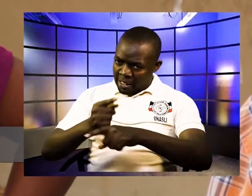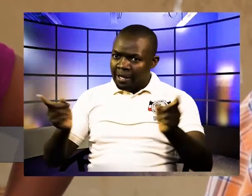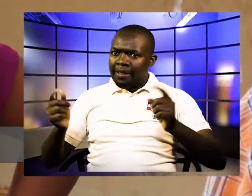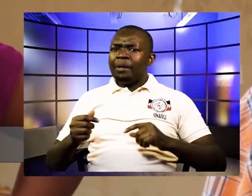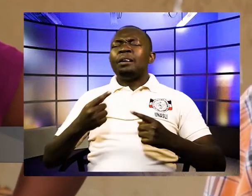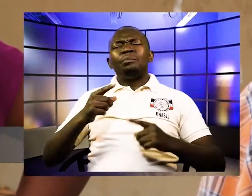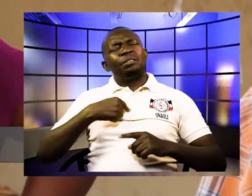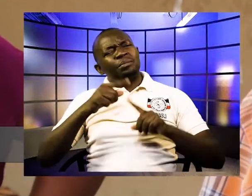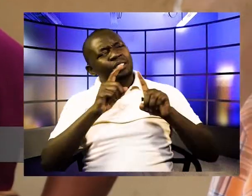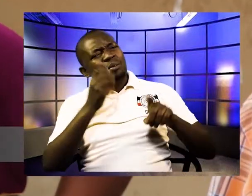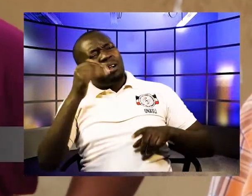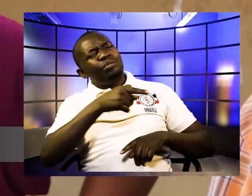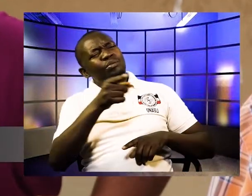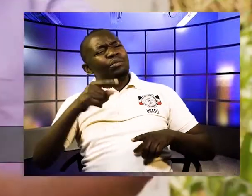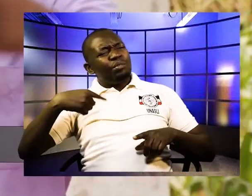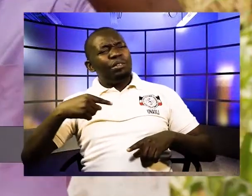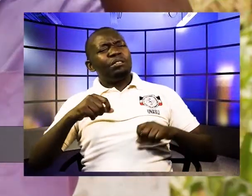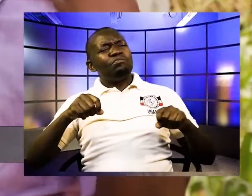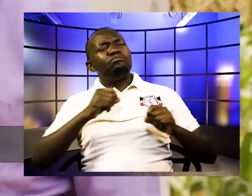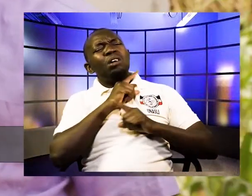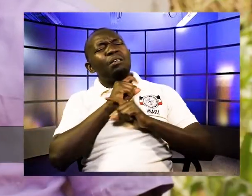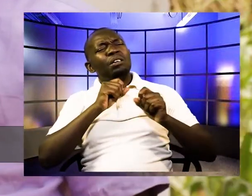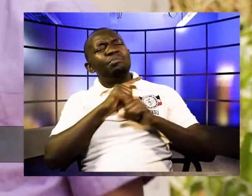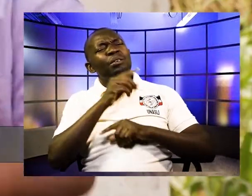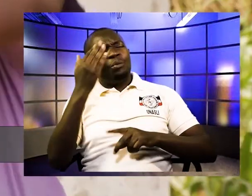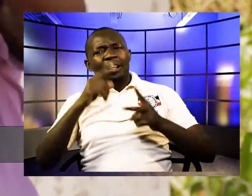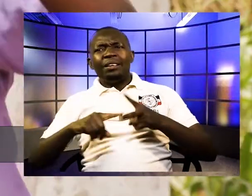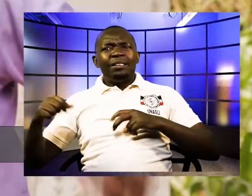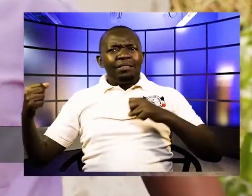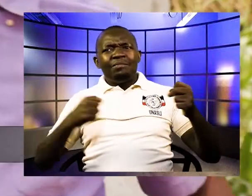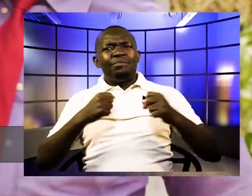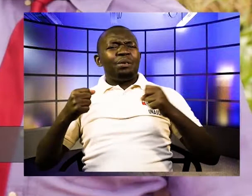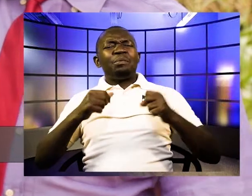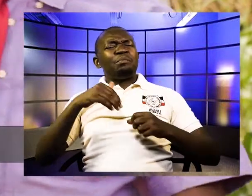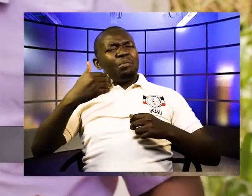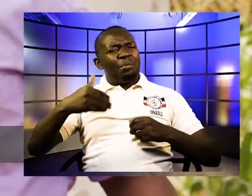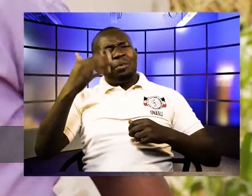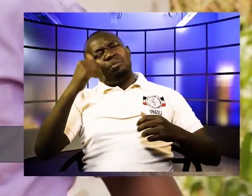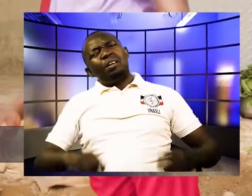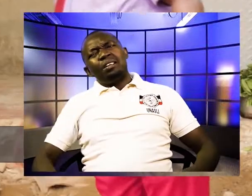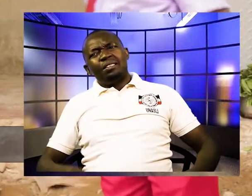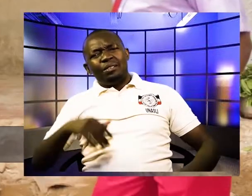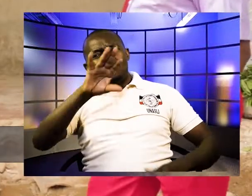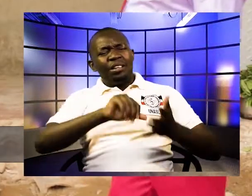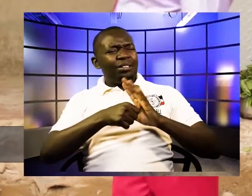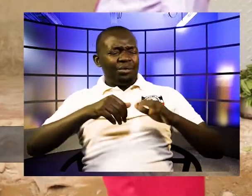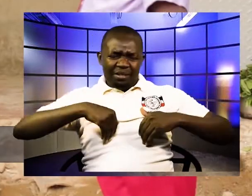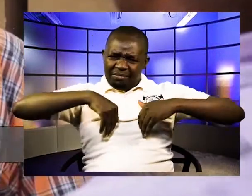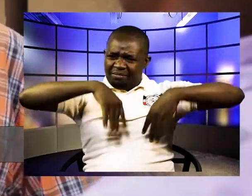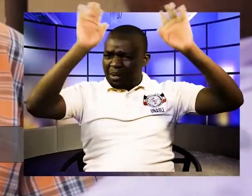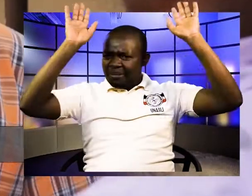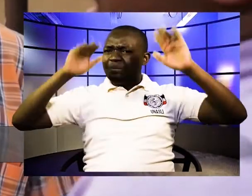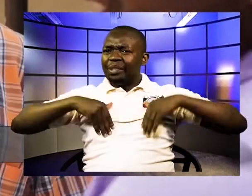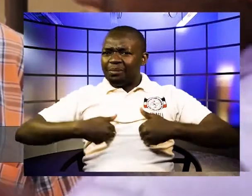Nairwachi muyomba. Rwachi murwana. Ensonga zamwe zintamye mukama wange omukazi ono n'abaana